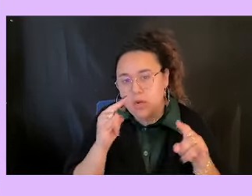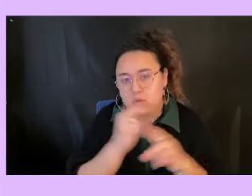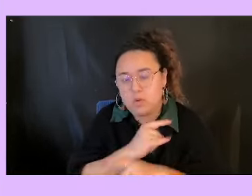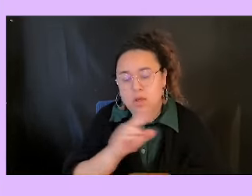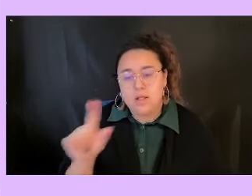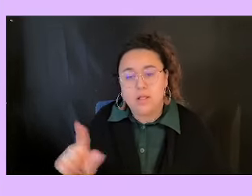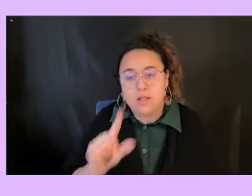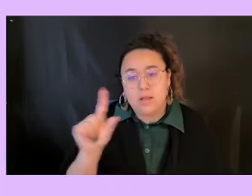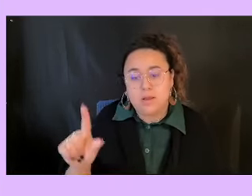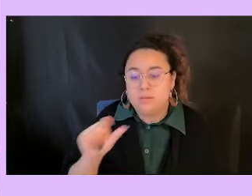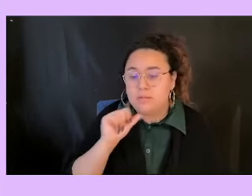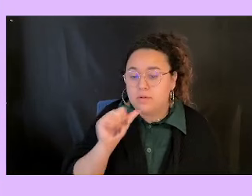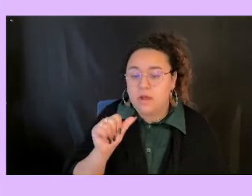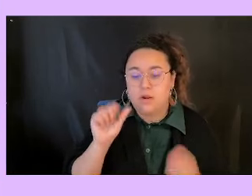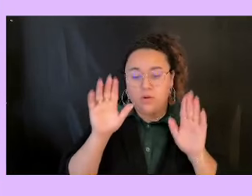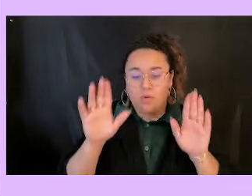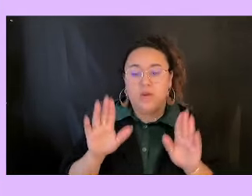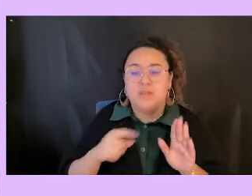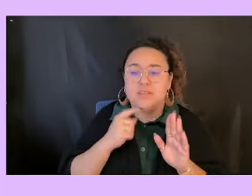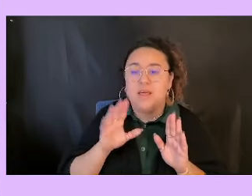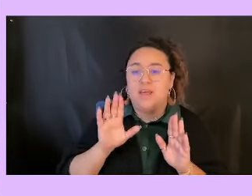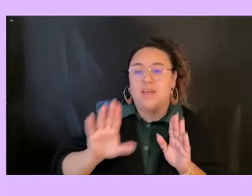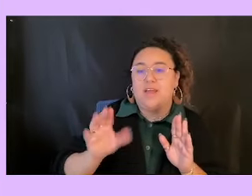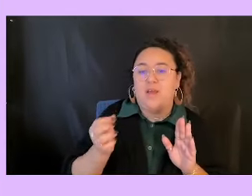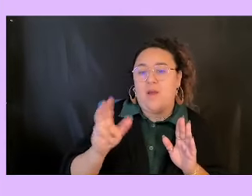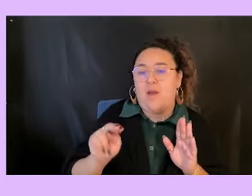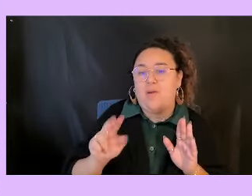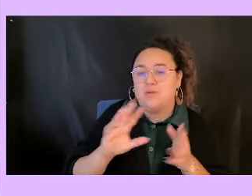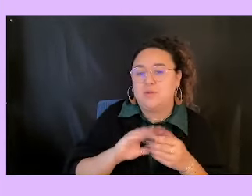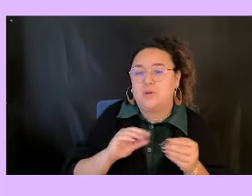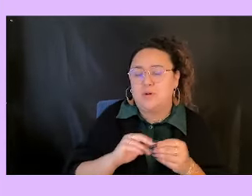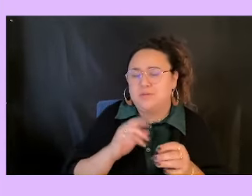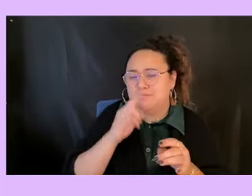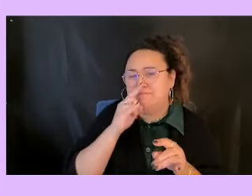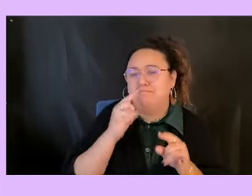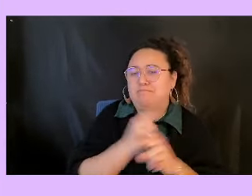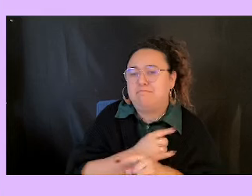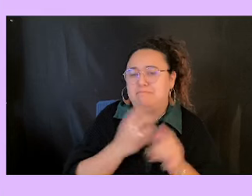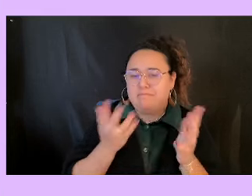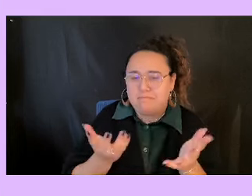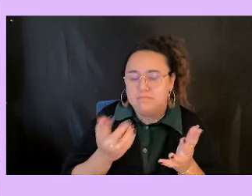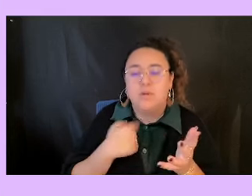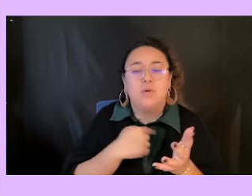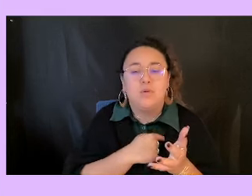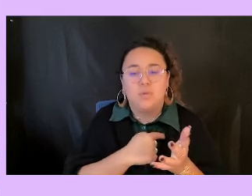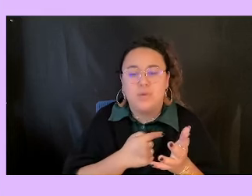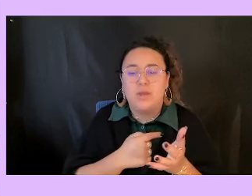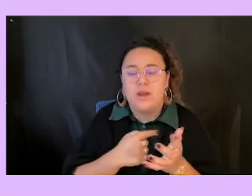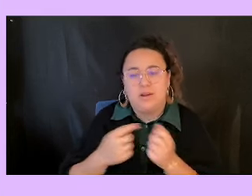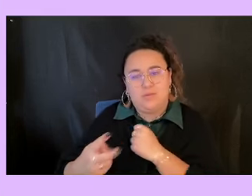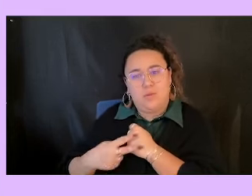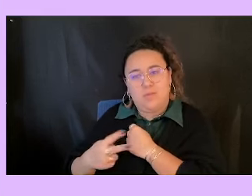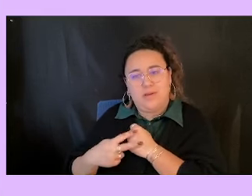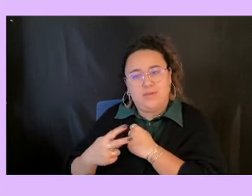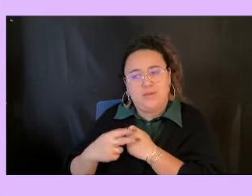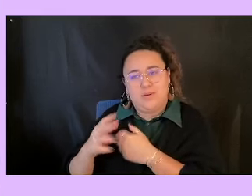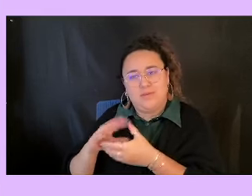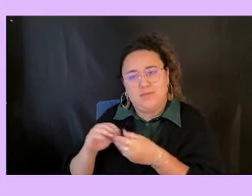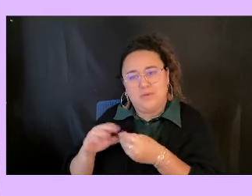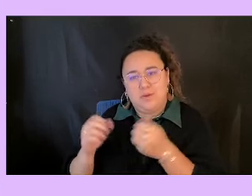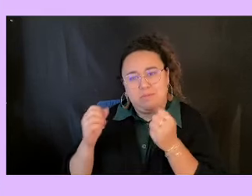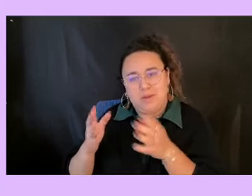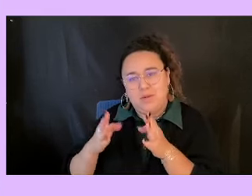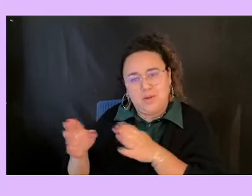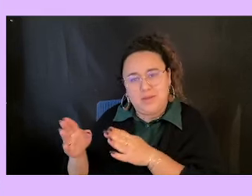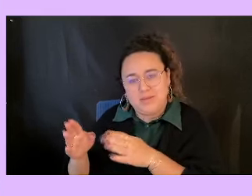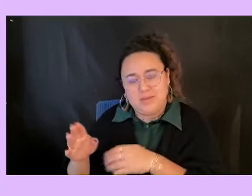not great at telling its own story in this work because we are the repository of stories in many ways,